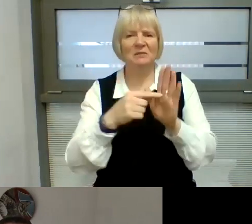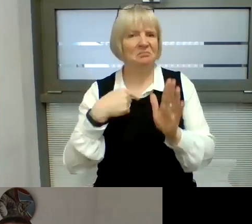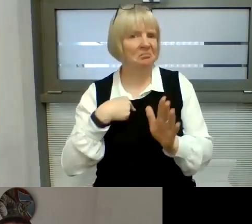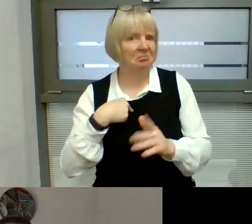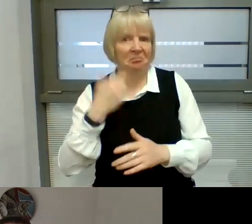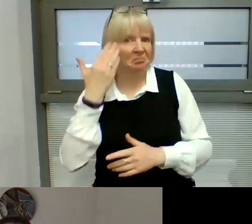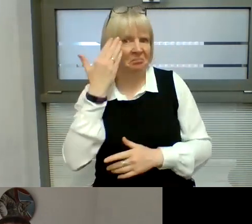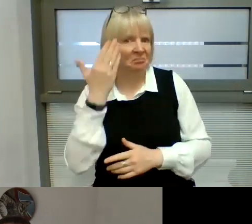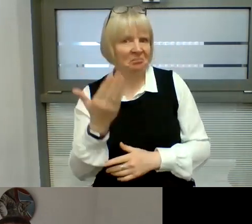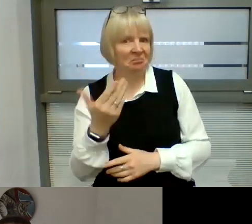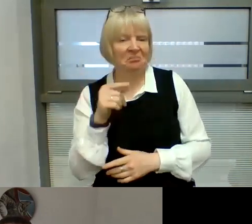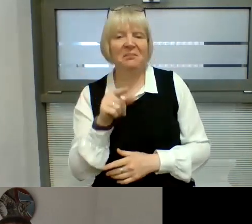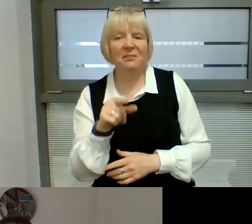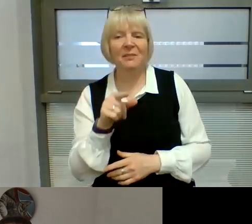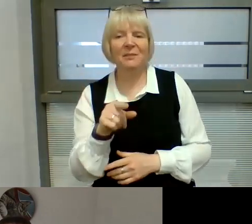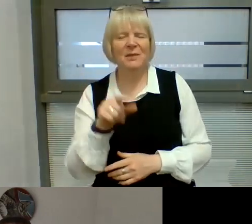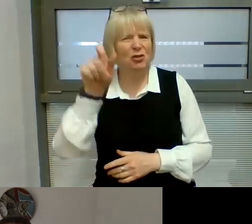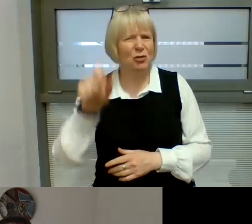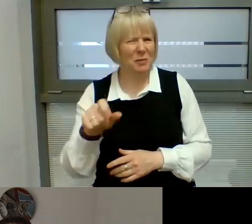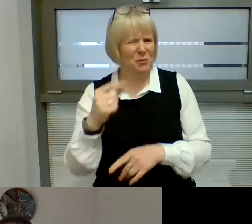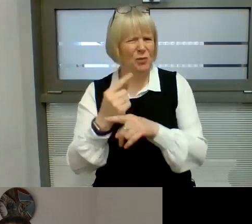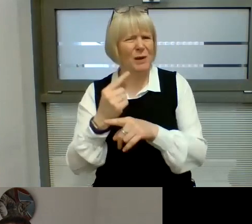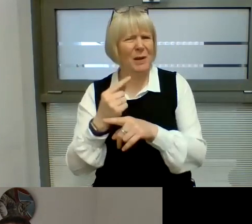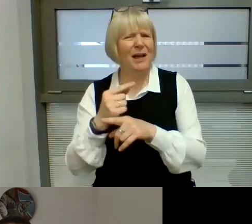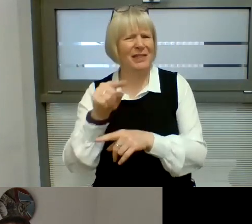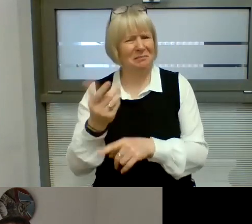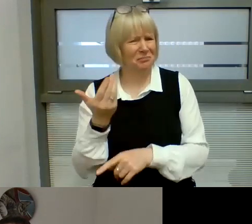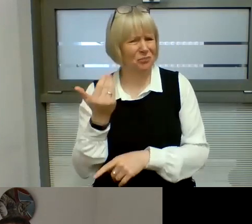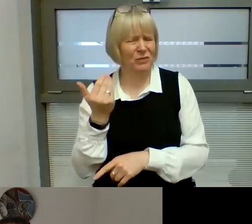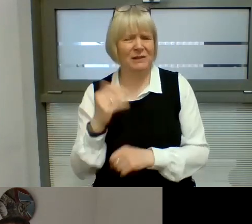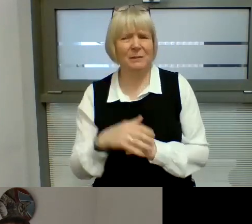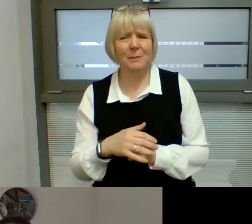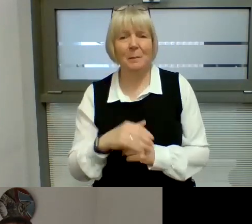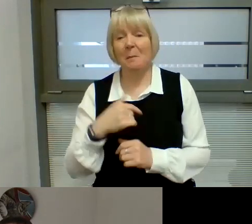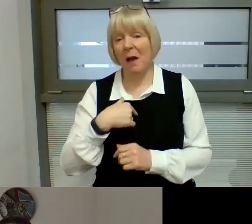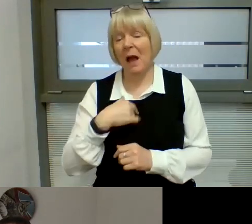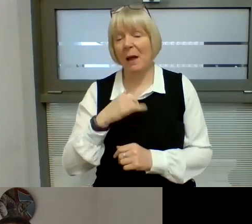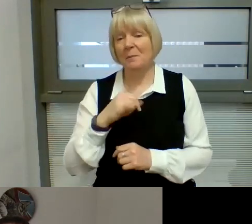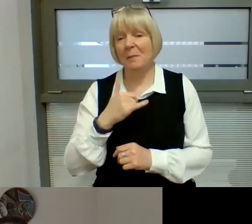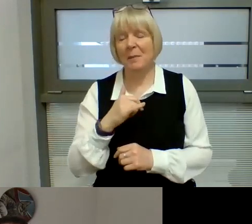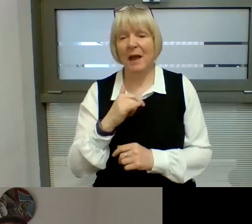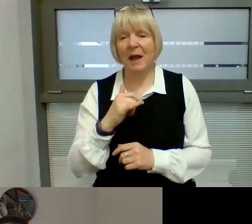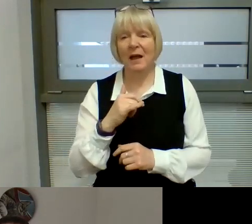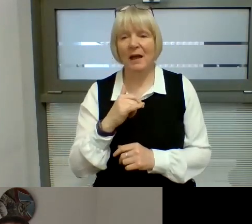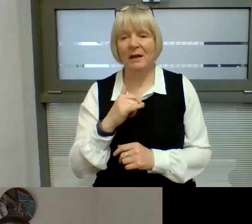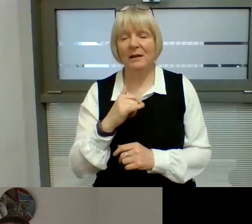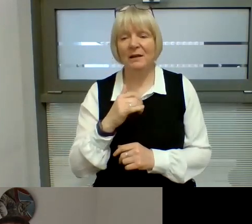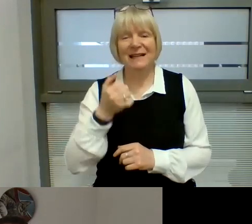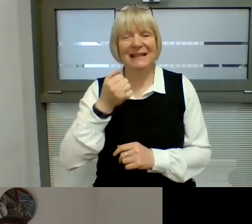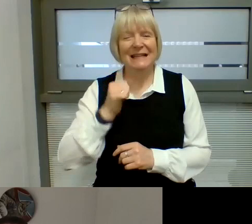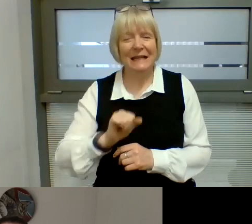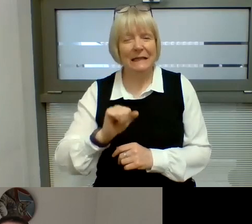that. Somebody mentioned that just not so long ago, but I think I might need somebody with tech